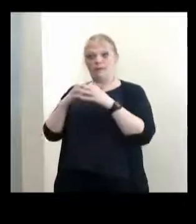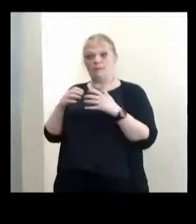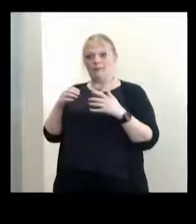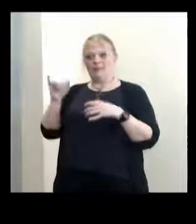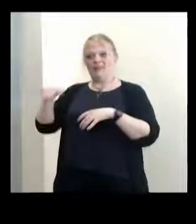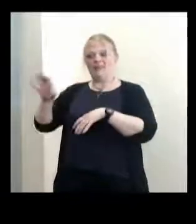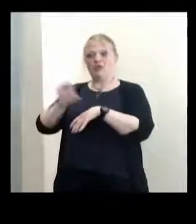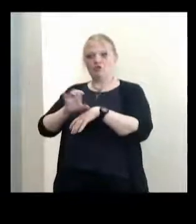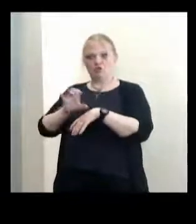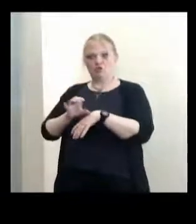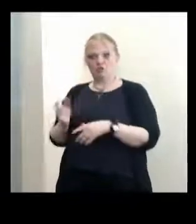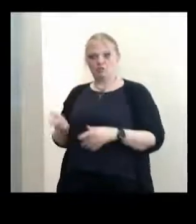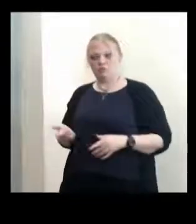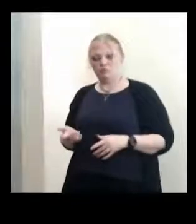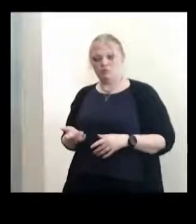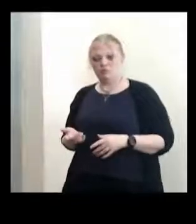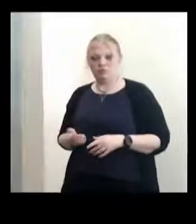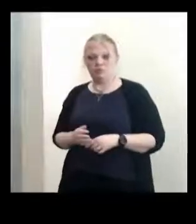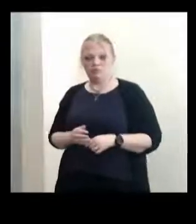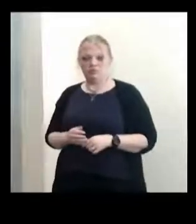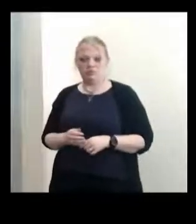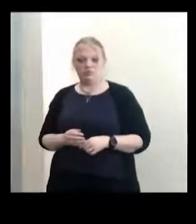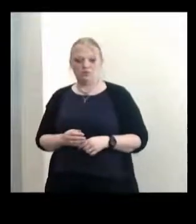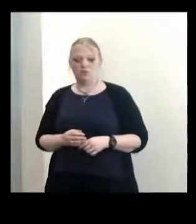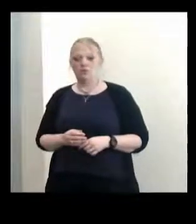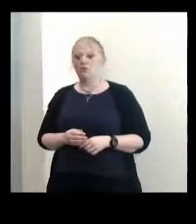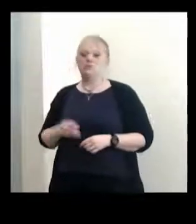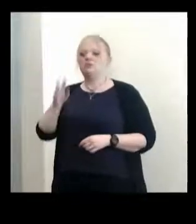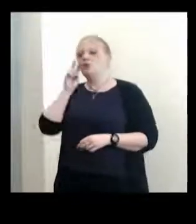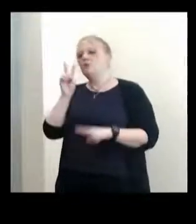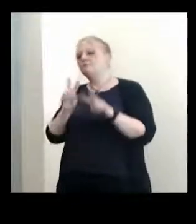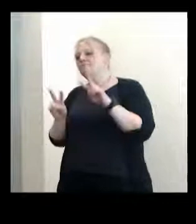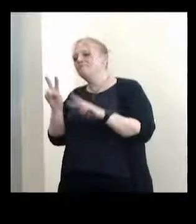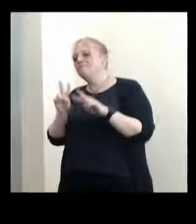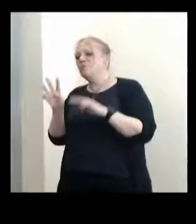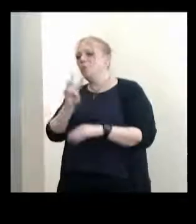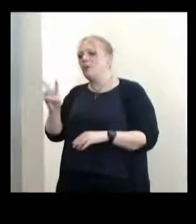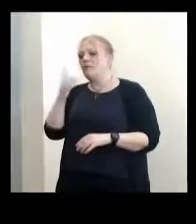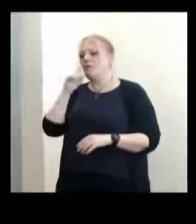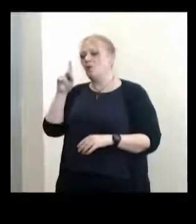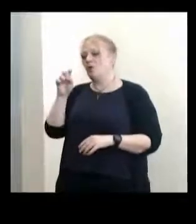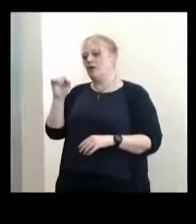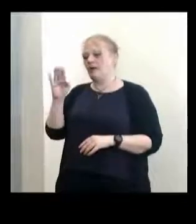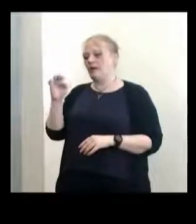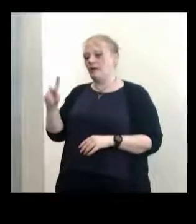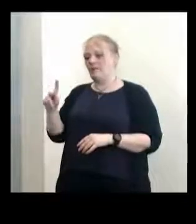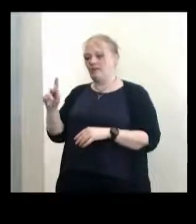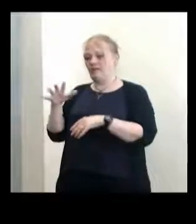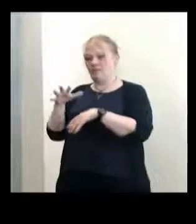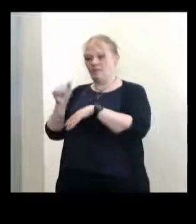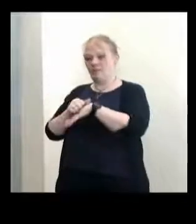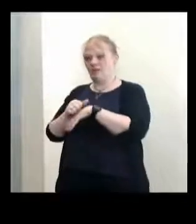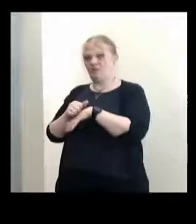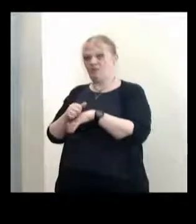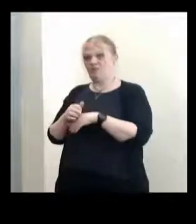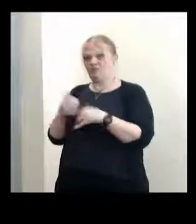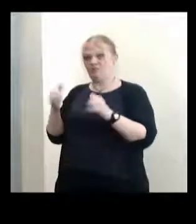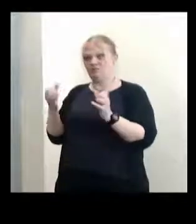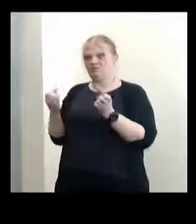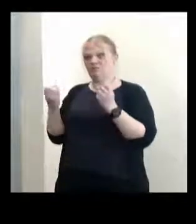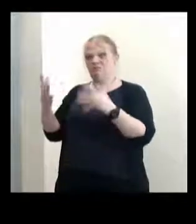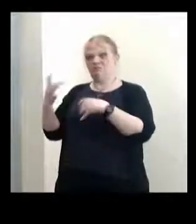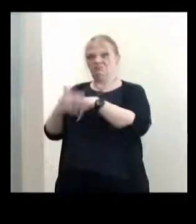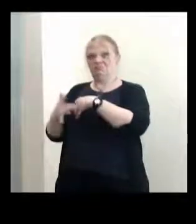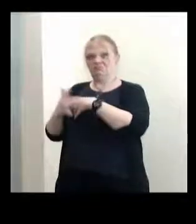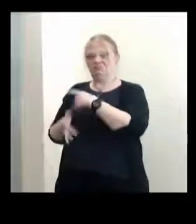Bethesda World Harvest Church. And just looking at the website for KeyBank available appointments, there still seems to be many, many spots available for